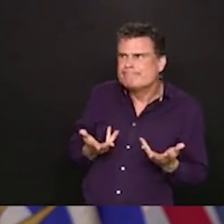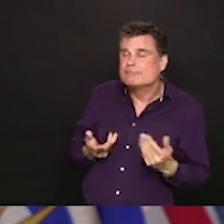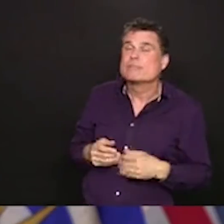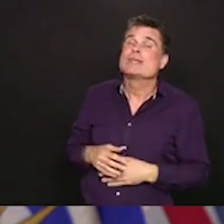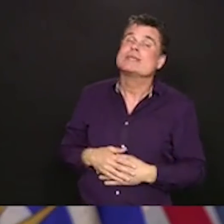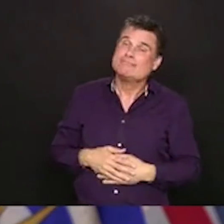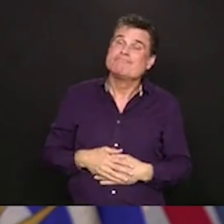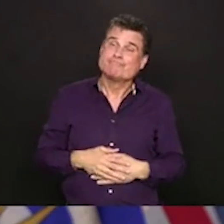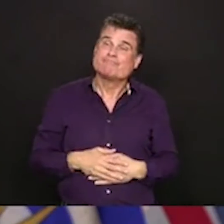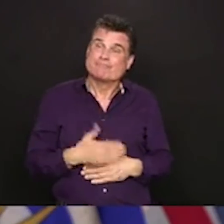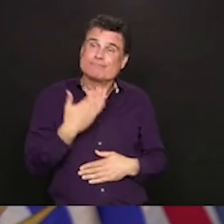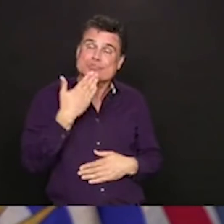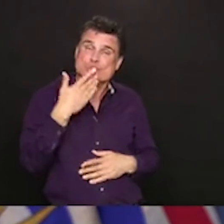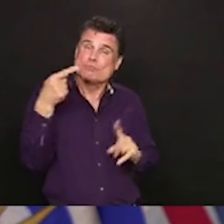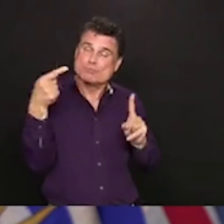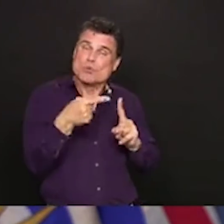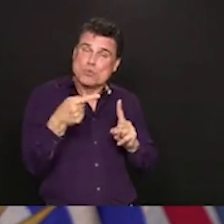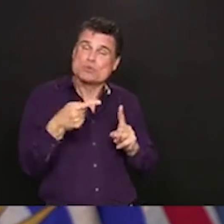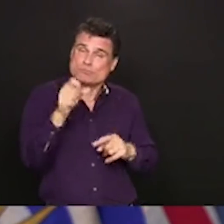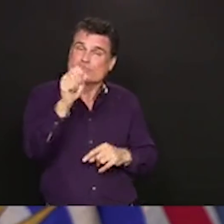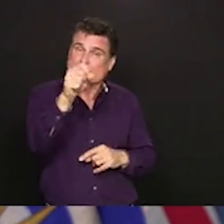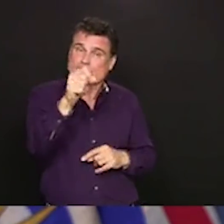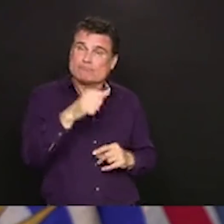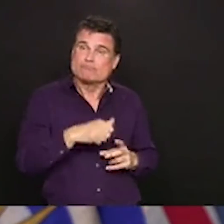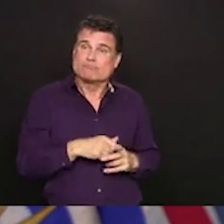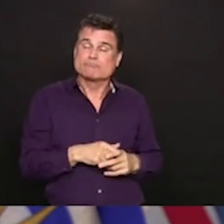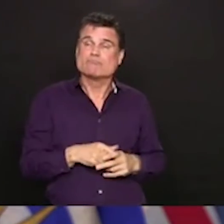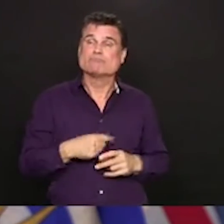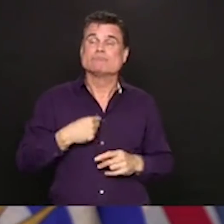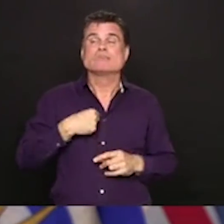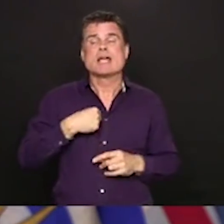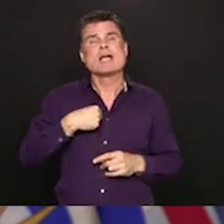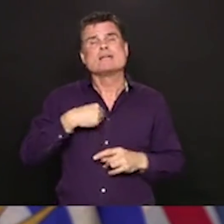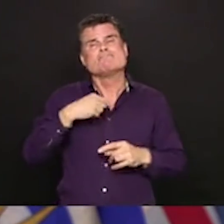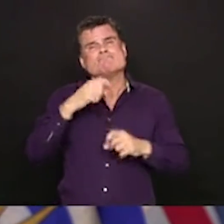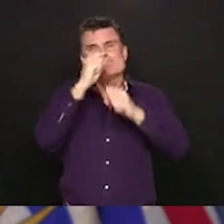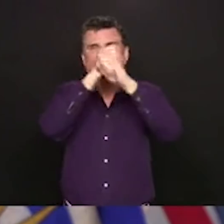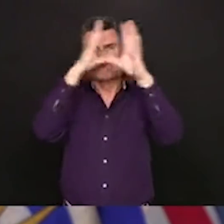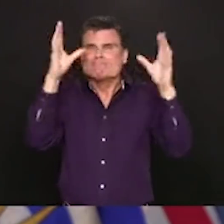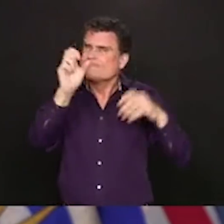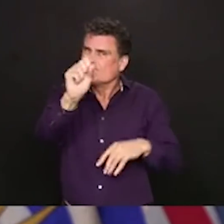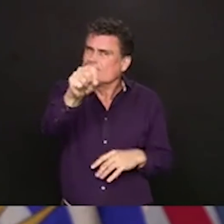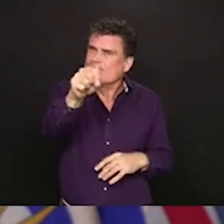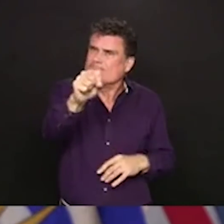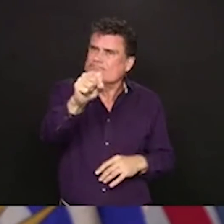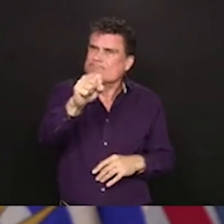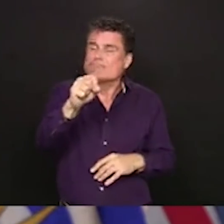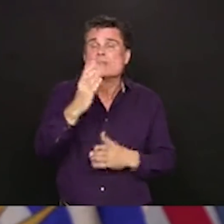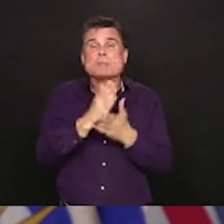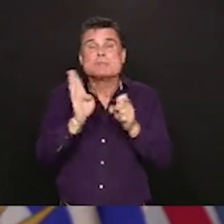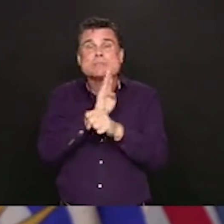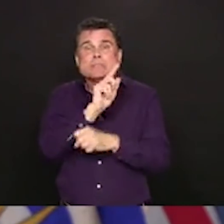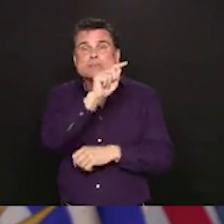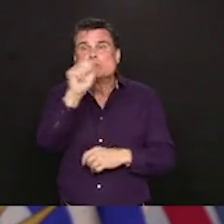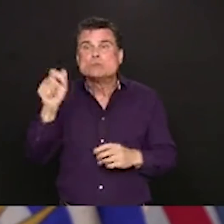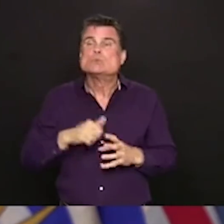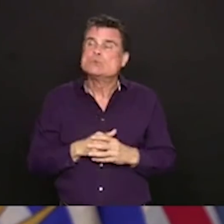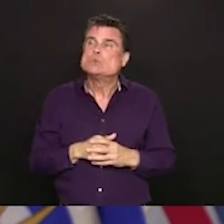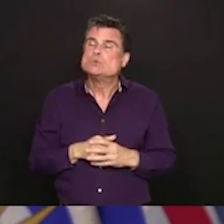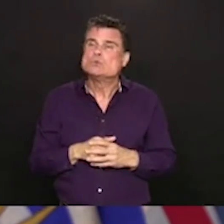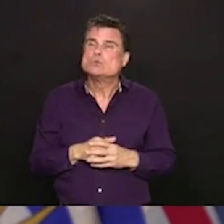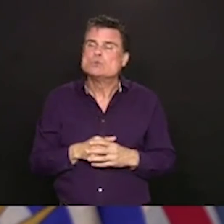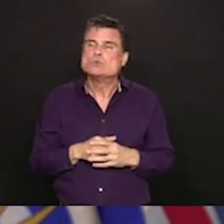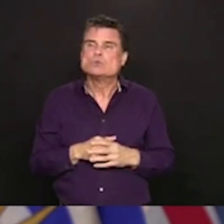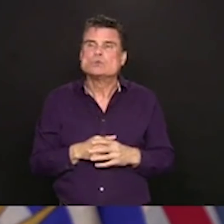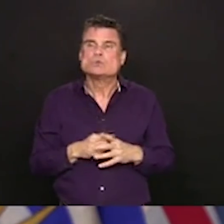Yes, I do think it's important for us to get back to physiotherapy. You know, we know it's really important for people who are recovering from those surgeries that are going to